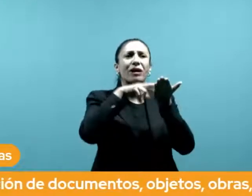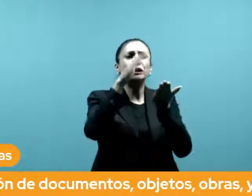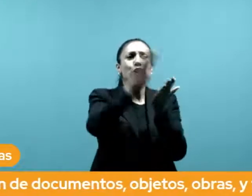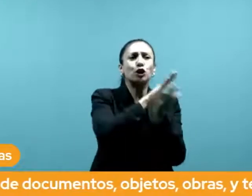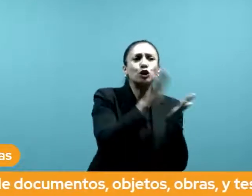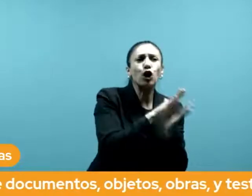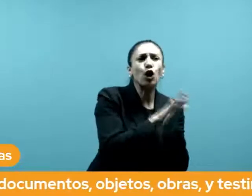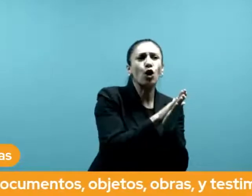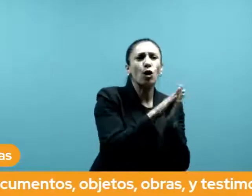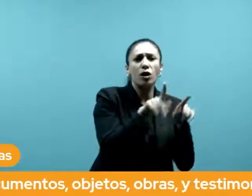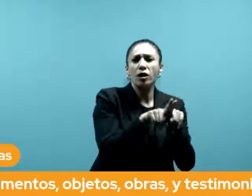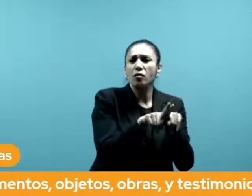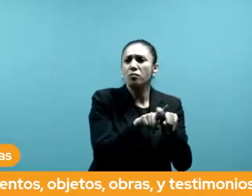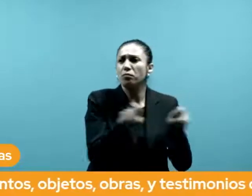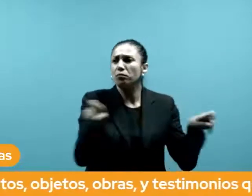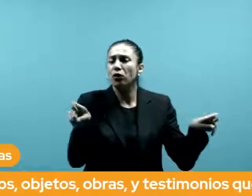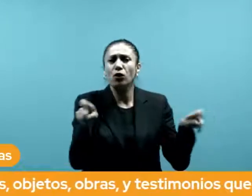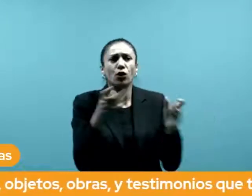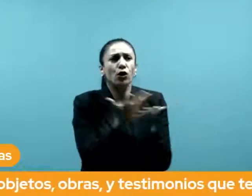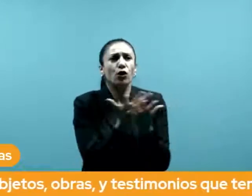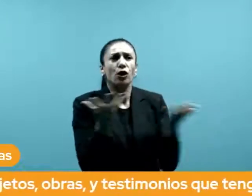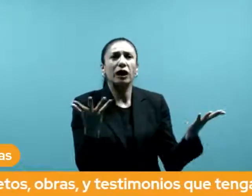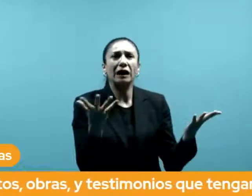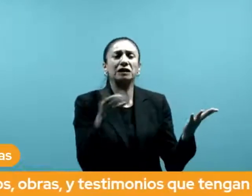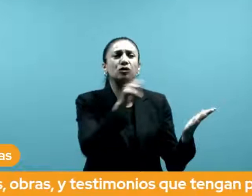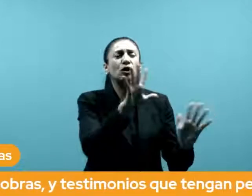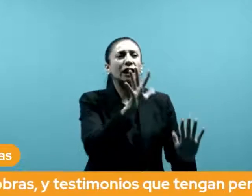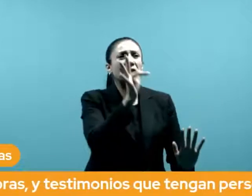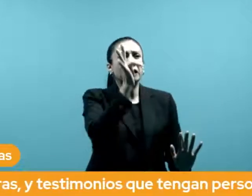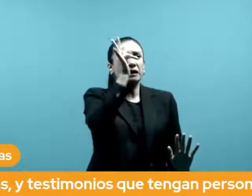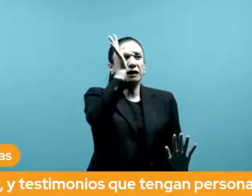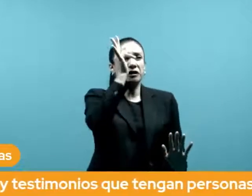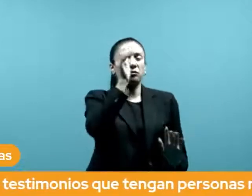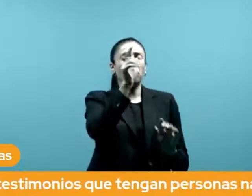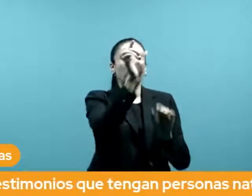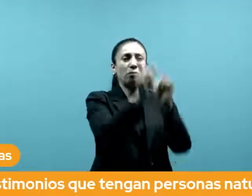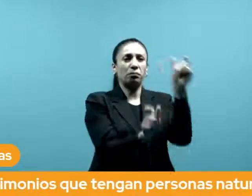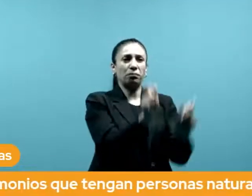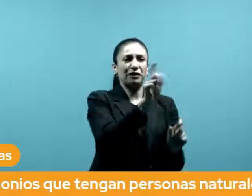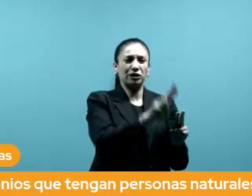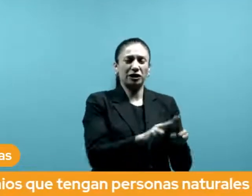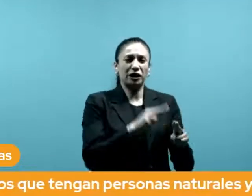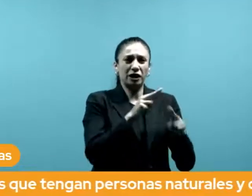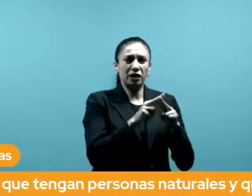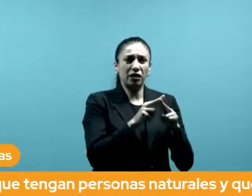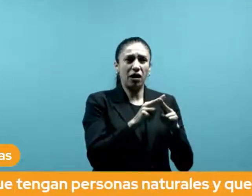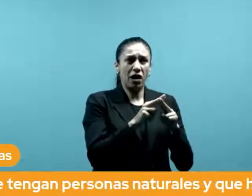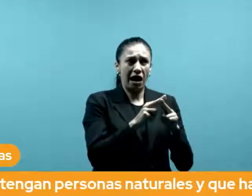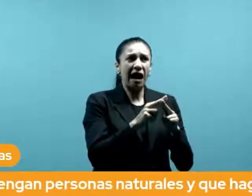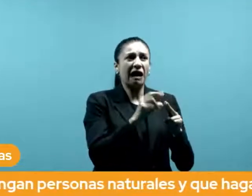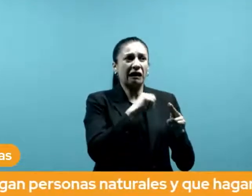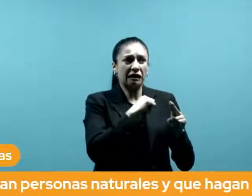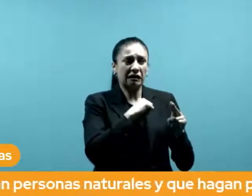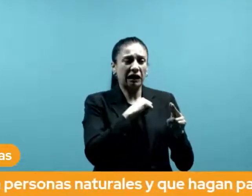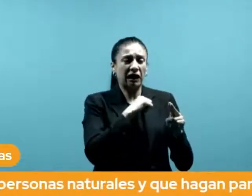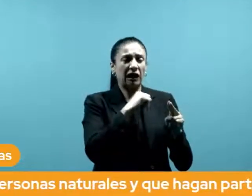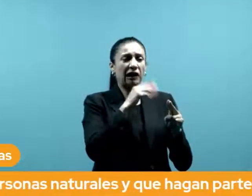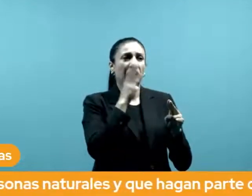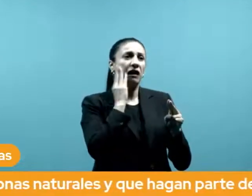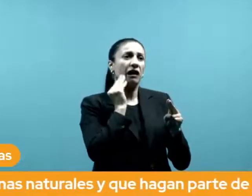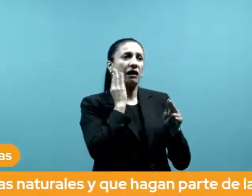y testimonios que tengan personas naturales y que hagan parte de la experiencia en este campo de